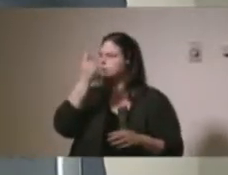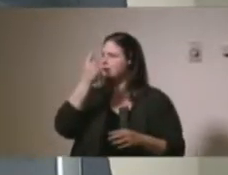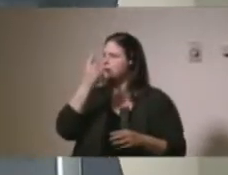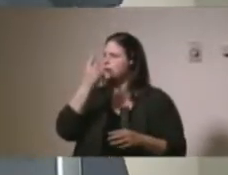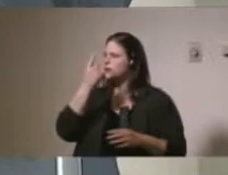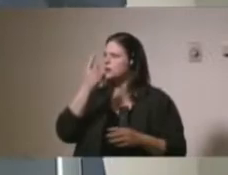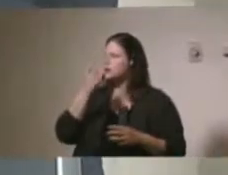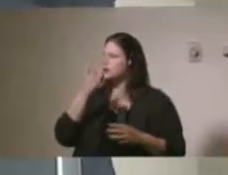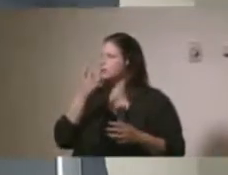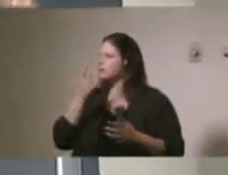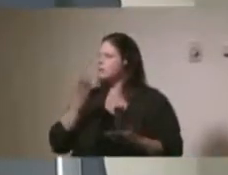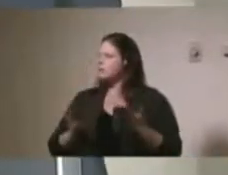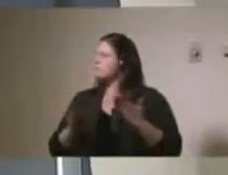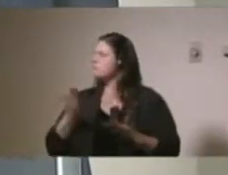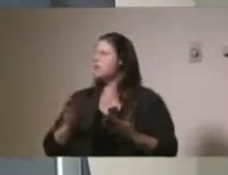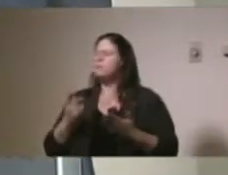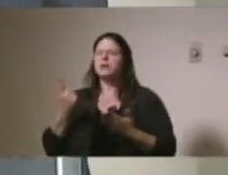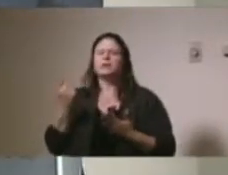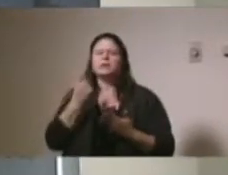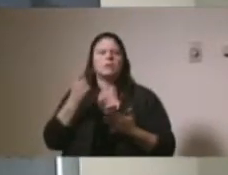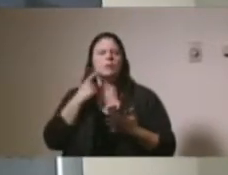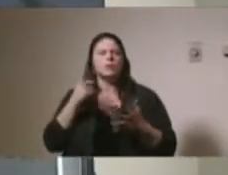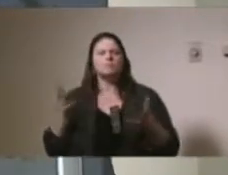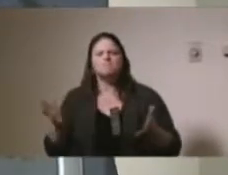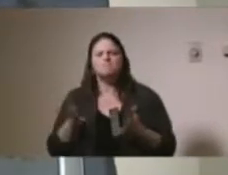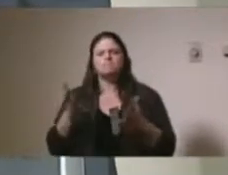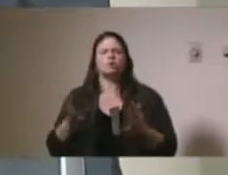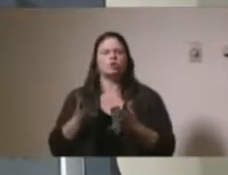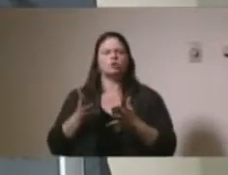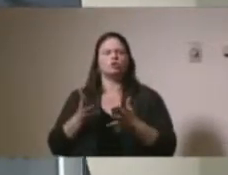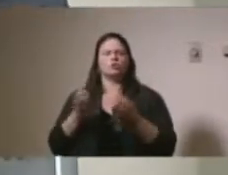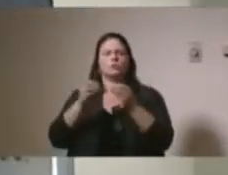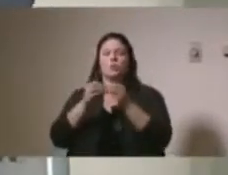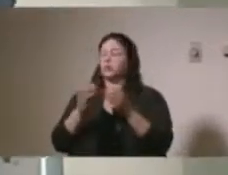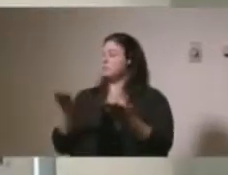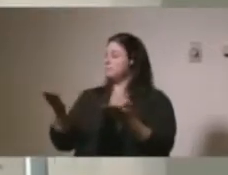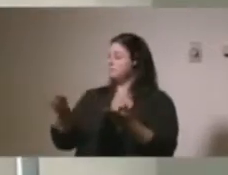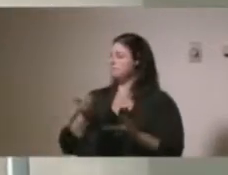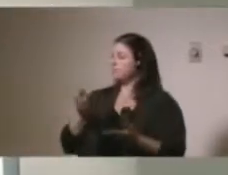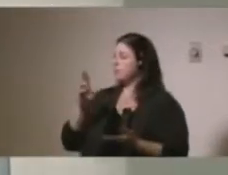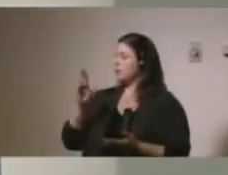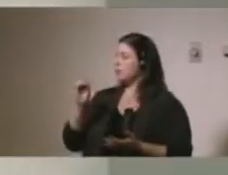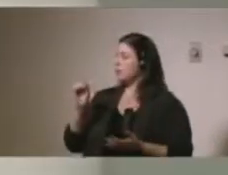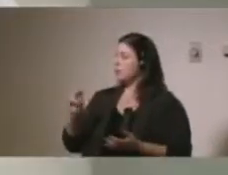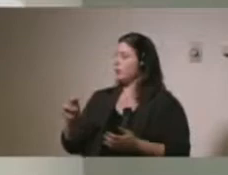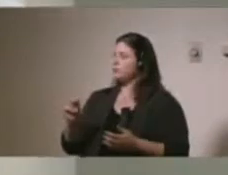we can push a little bit more there. So, Ron?